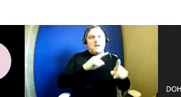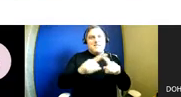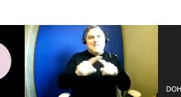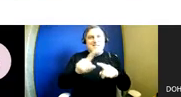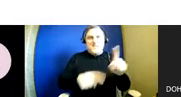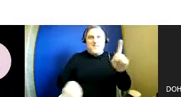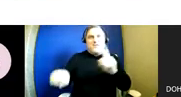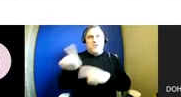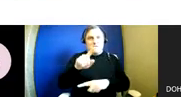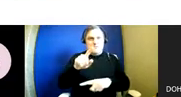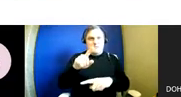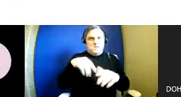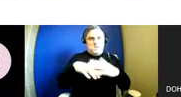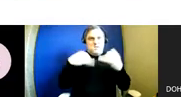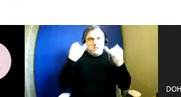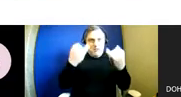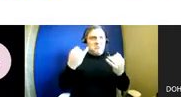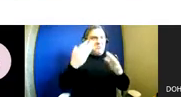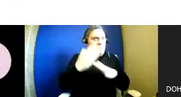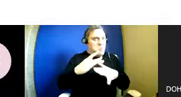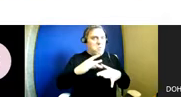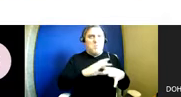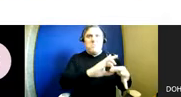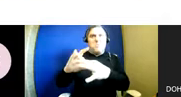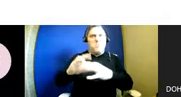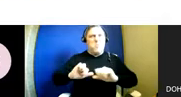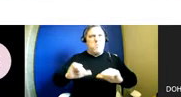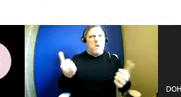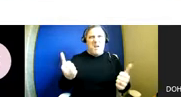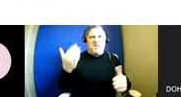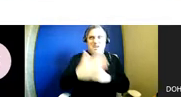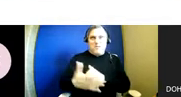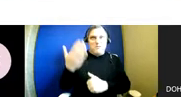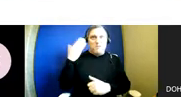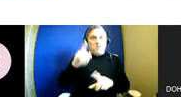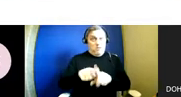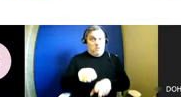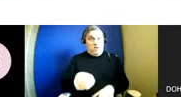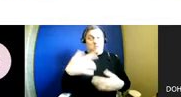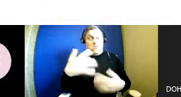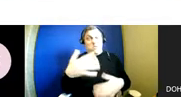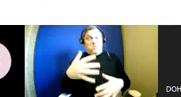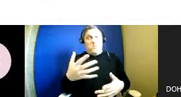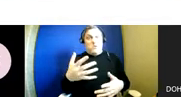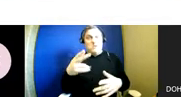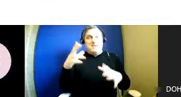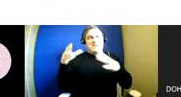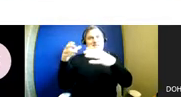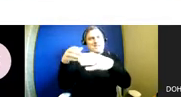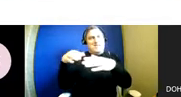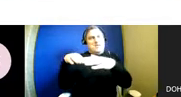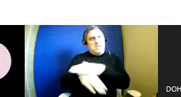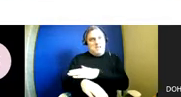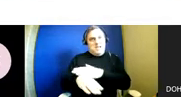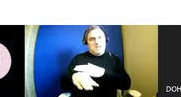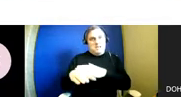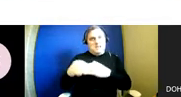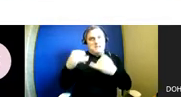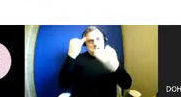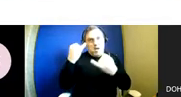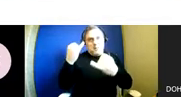Derbyshire worked together better than I think I have ever seen them work before. So there was the team at the Derby and